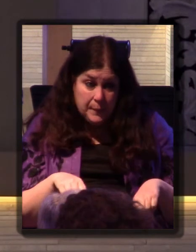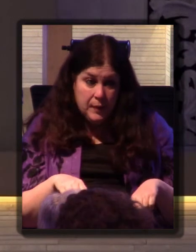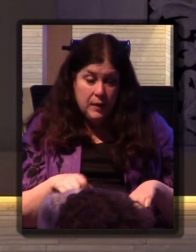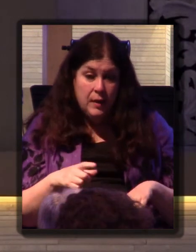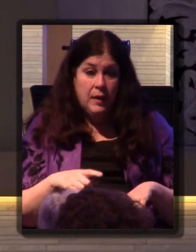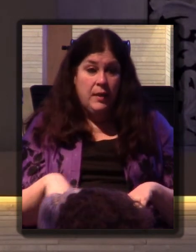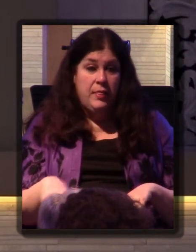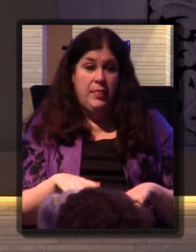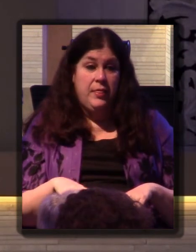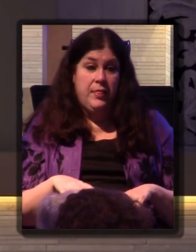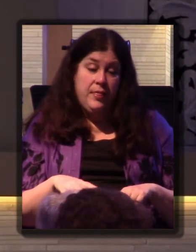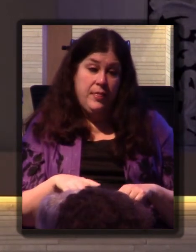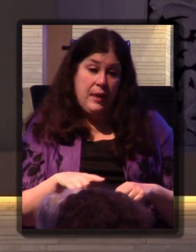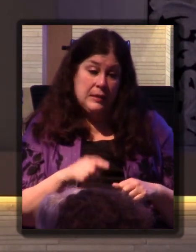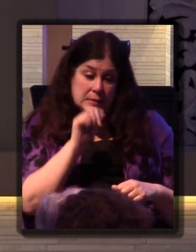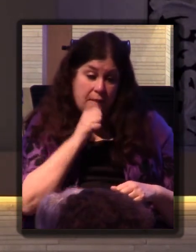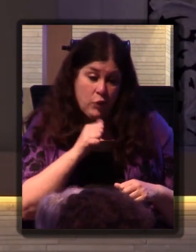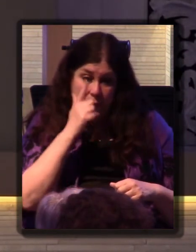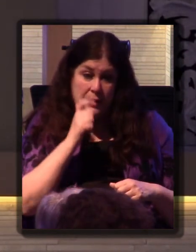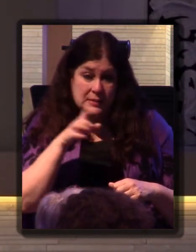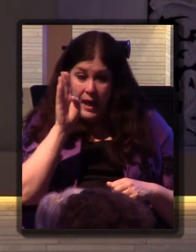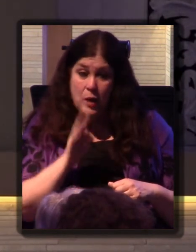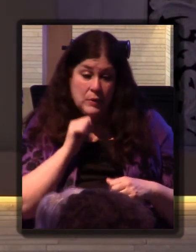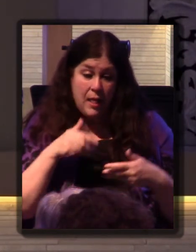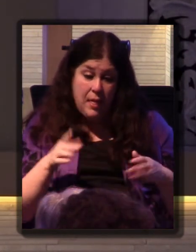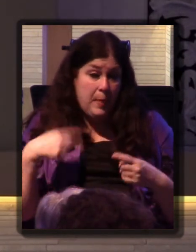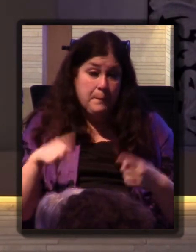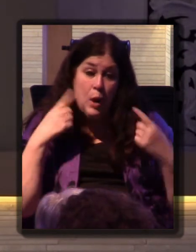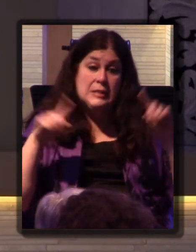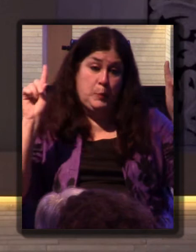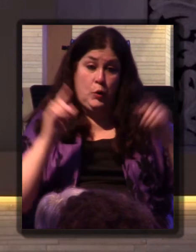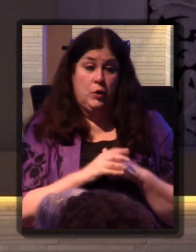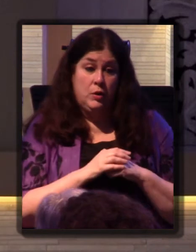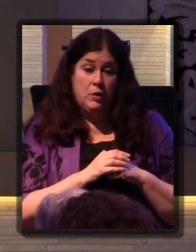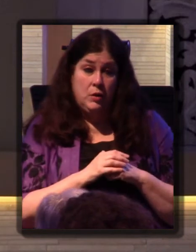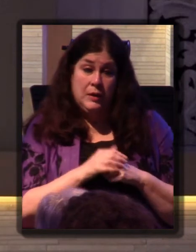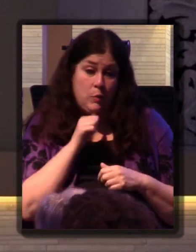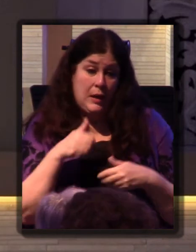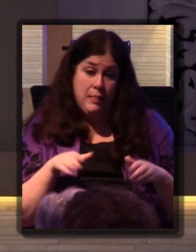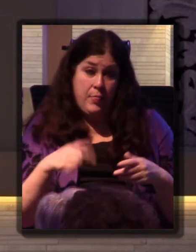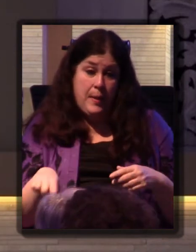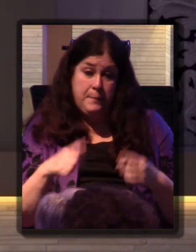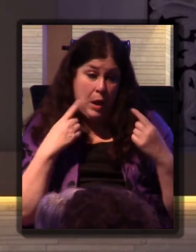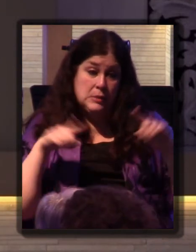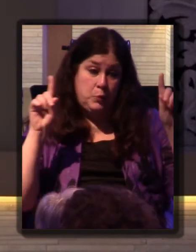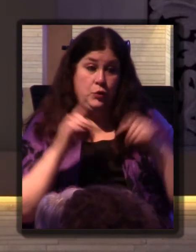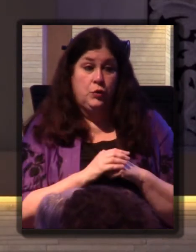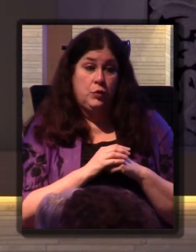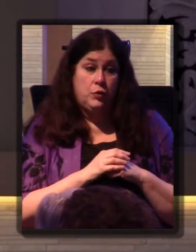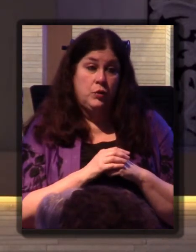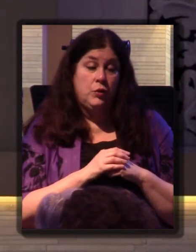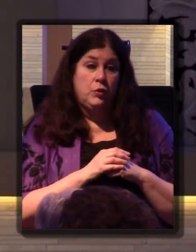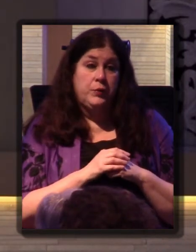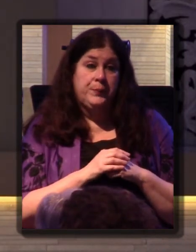economic system. They languish ultimately because God will not let them prosper. He will not